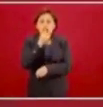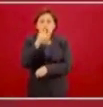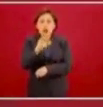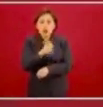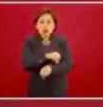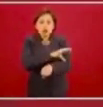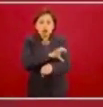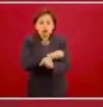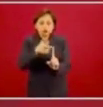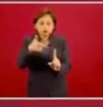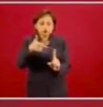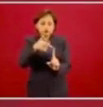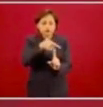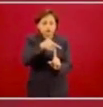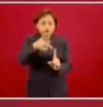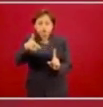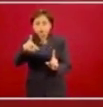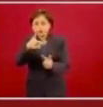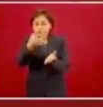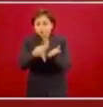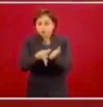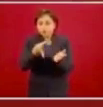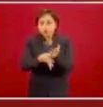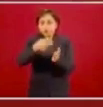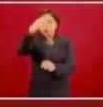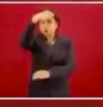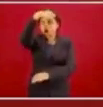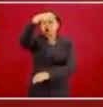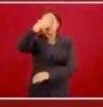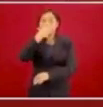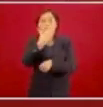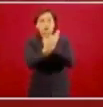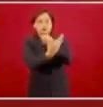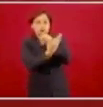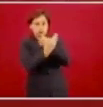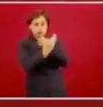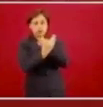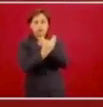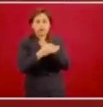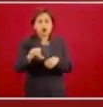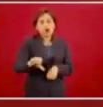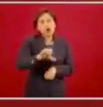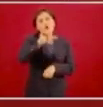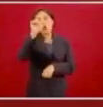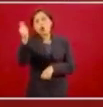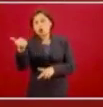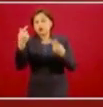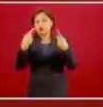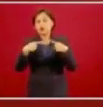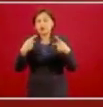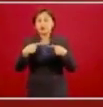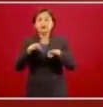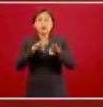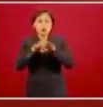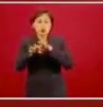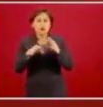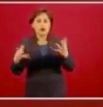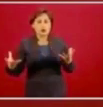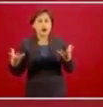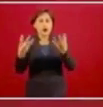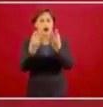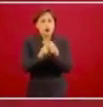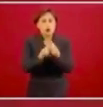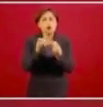to protect their eyes from the intense light that happens during the soldering process.